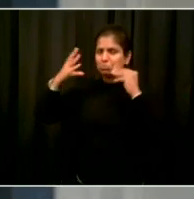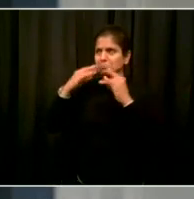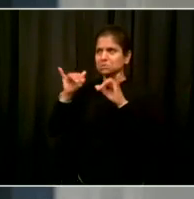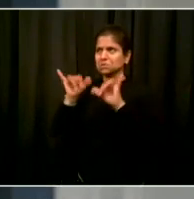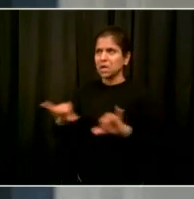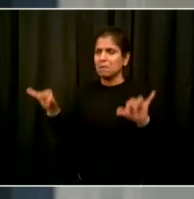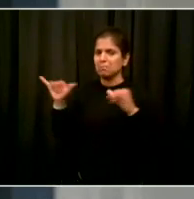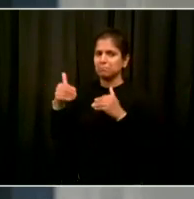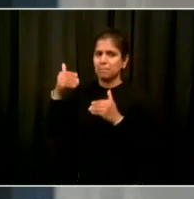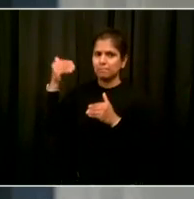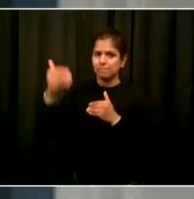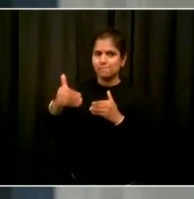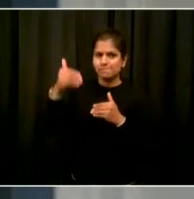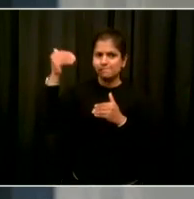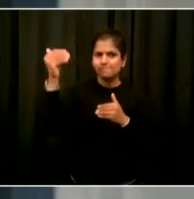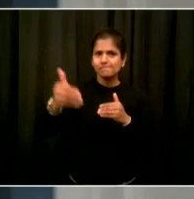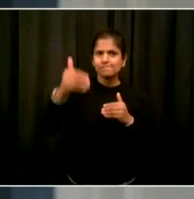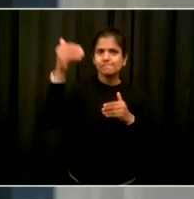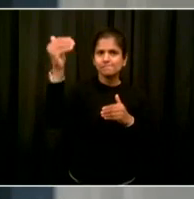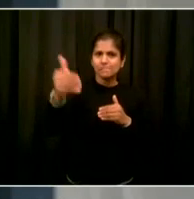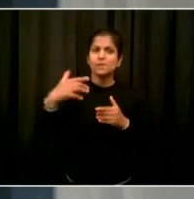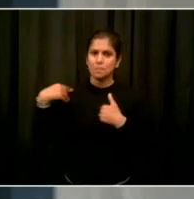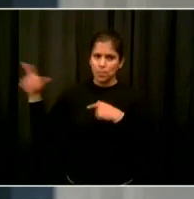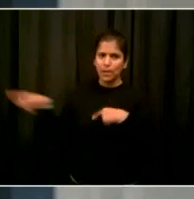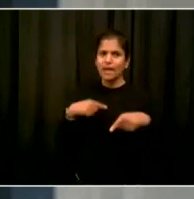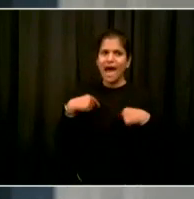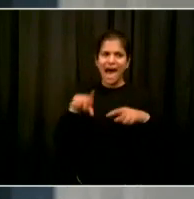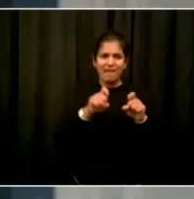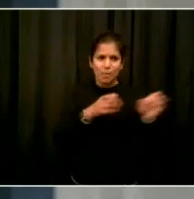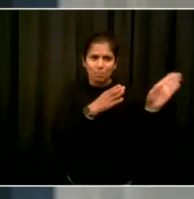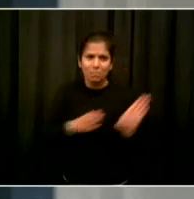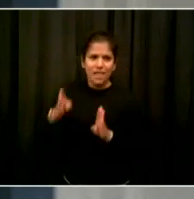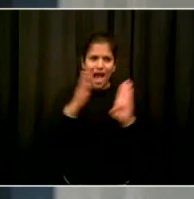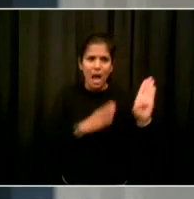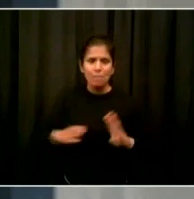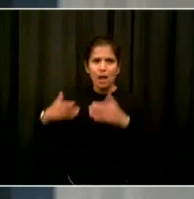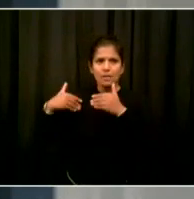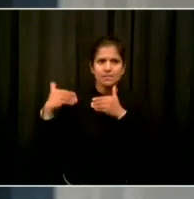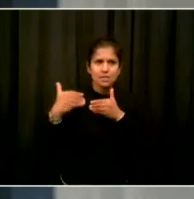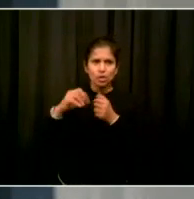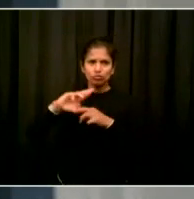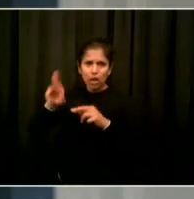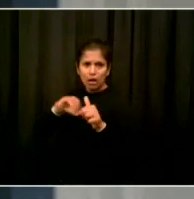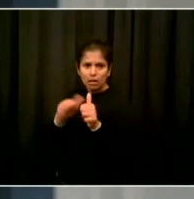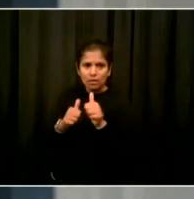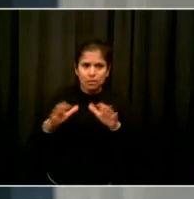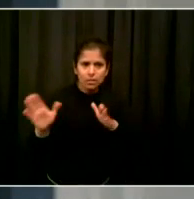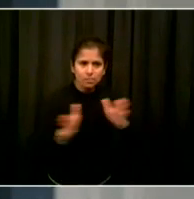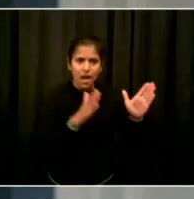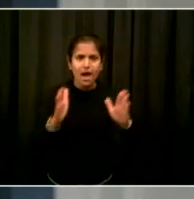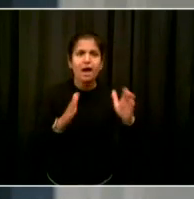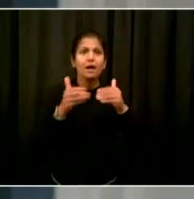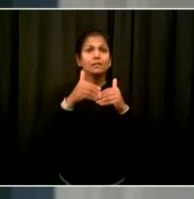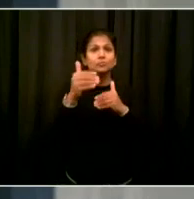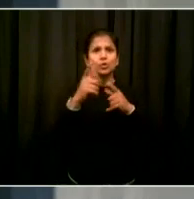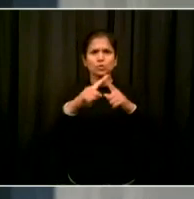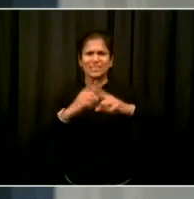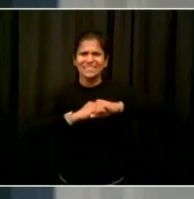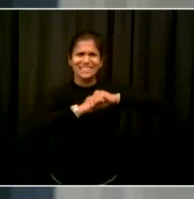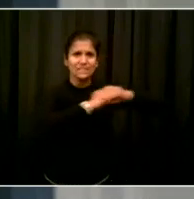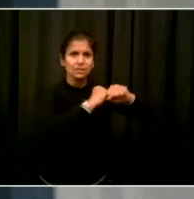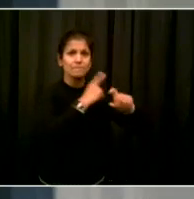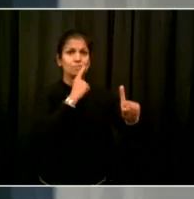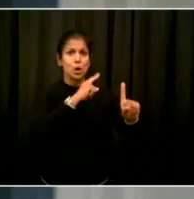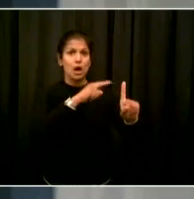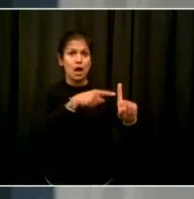them about their due diligence and how they can help in preventing some of the matters that took place during the last demonstrations. But I can